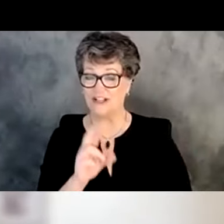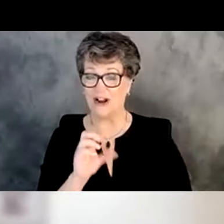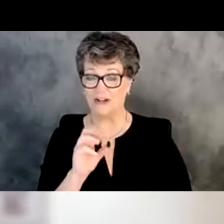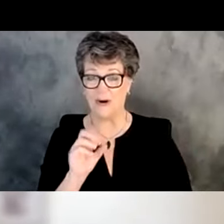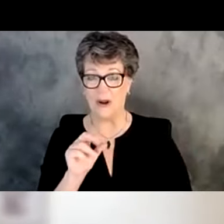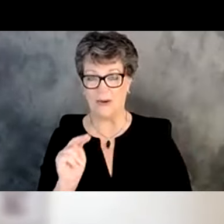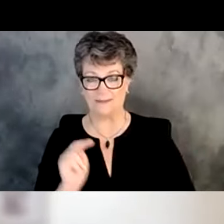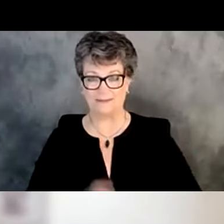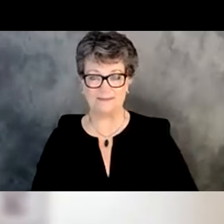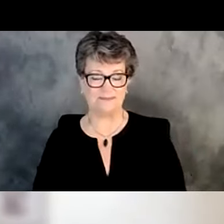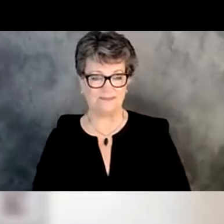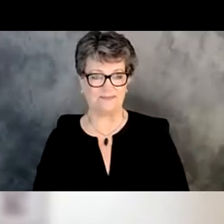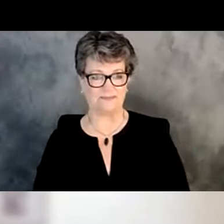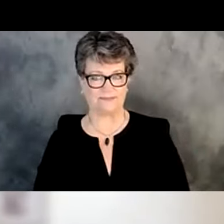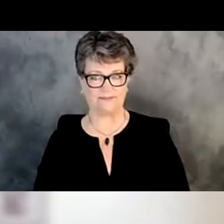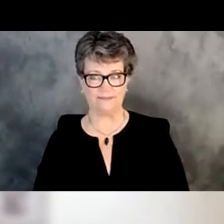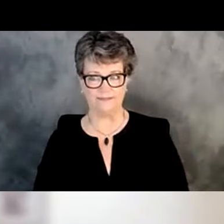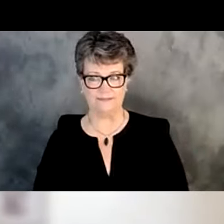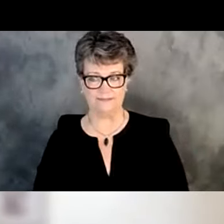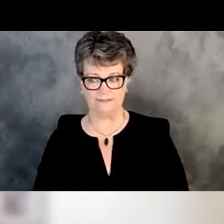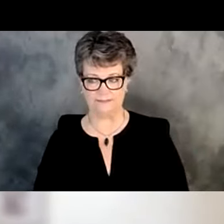Owen.